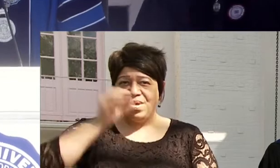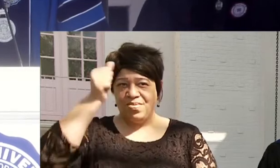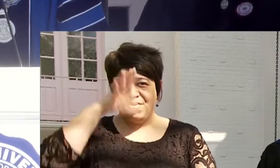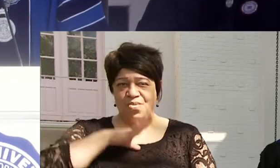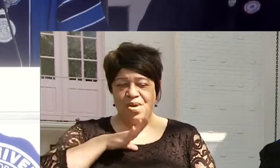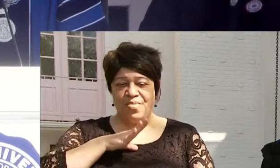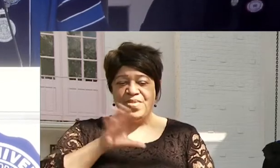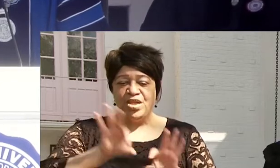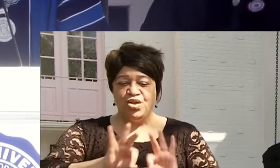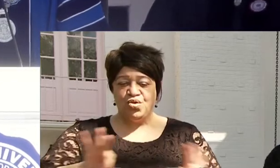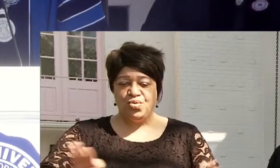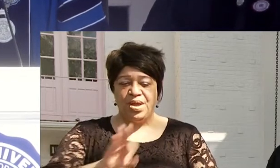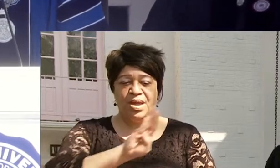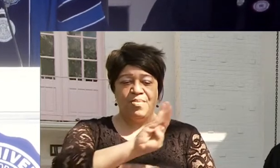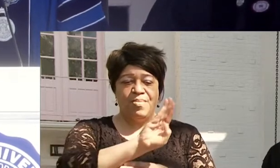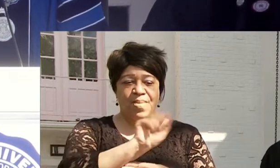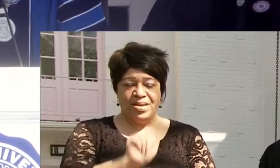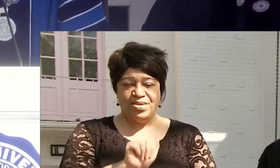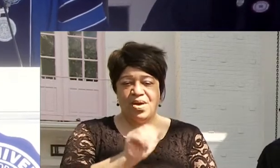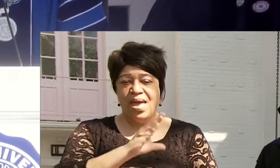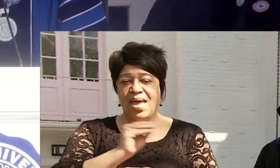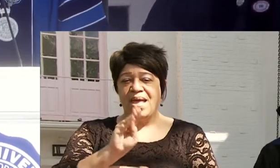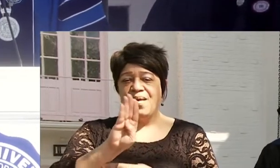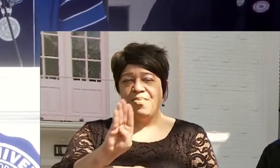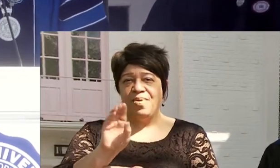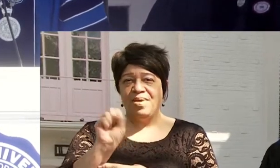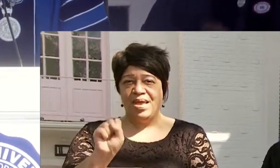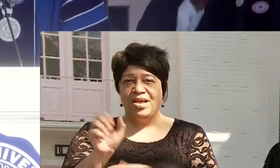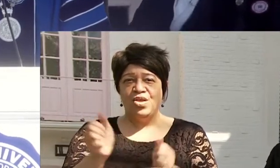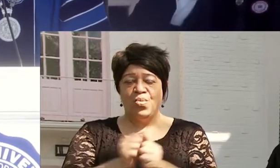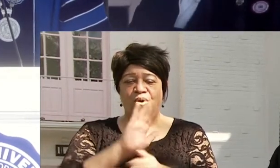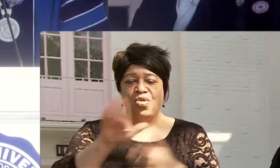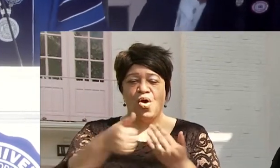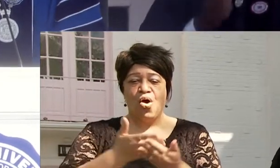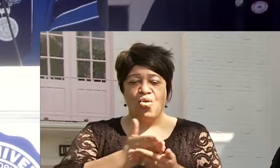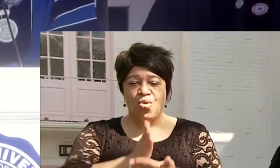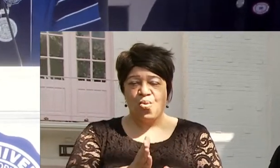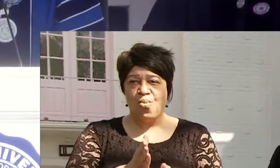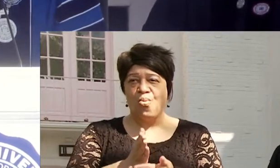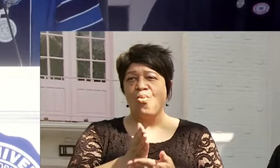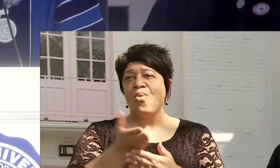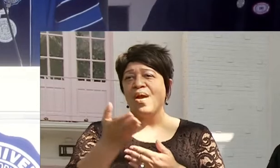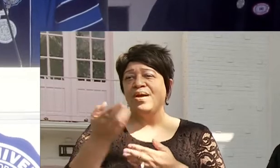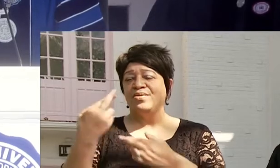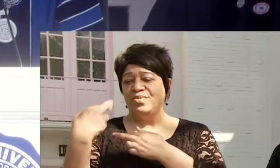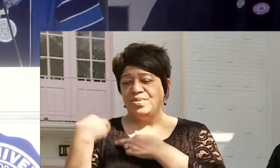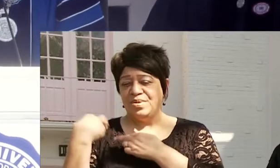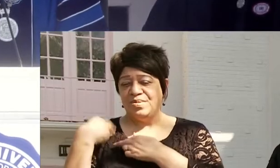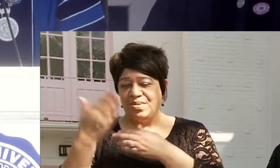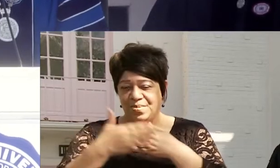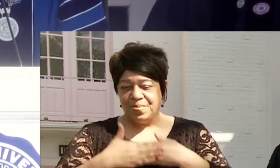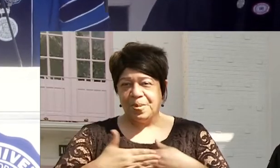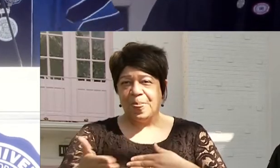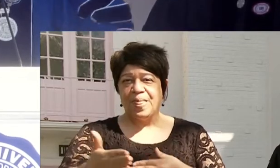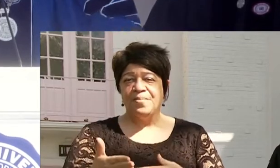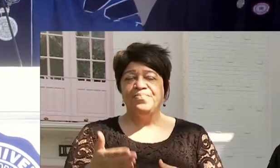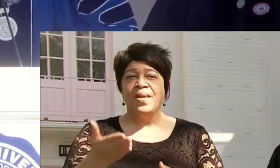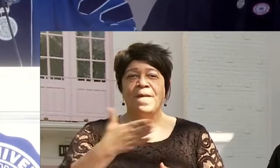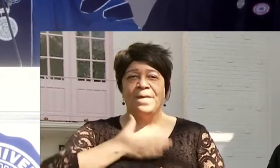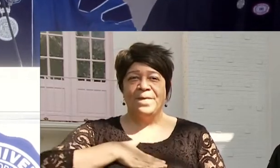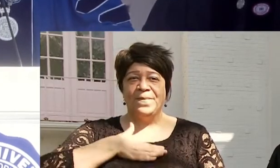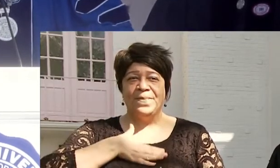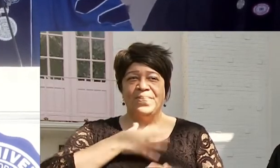of Bachelor of Arts and Bachelor of Science with all the rights, privileges, and responsibilities appertaining thereunto. You may